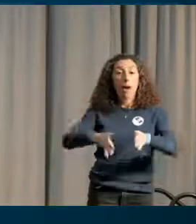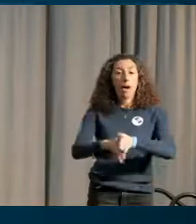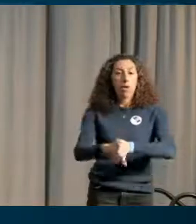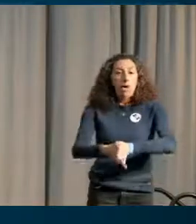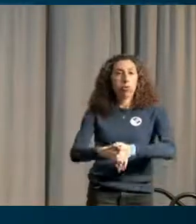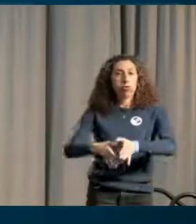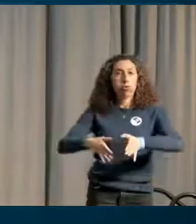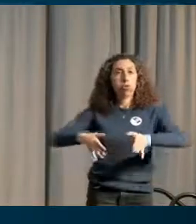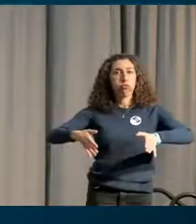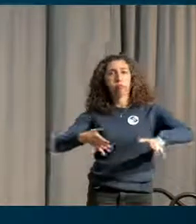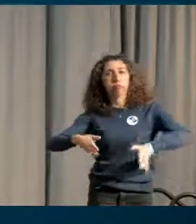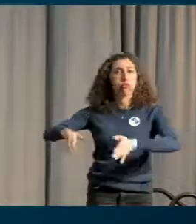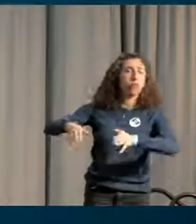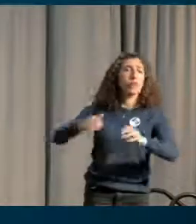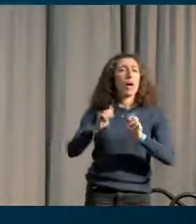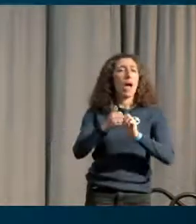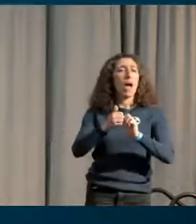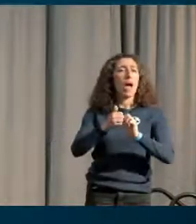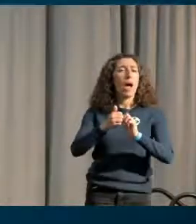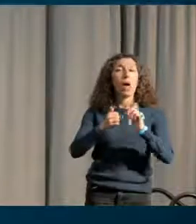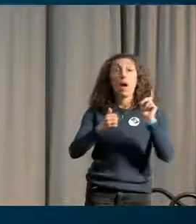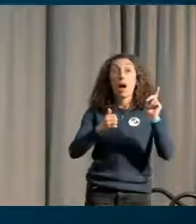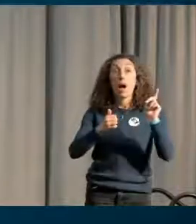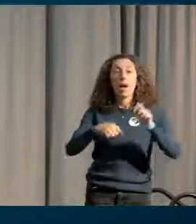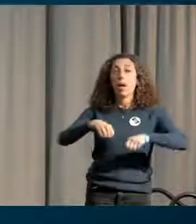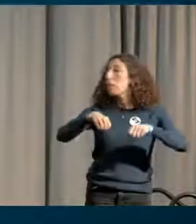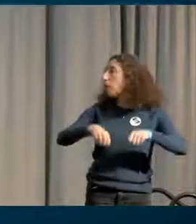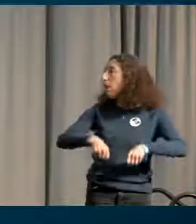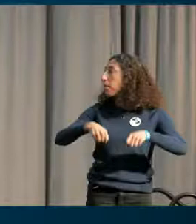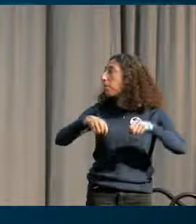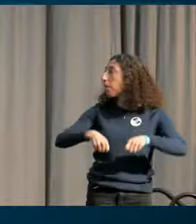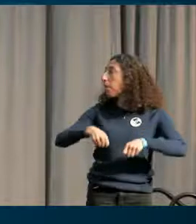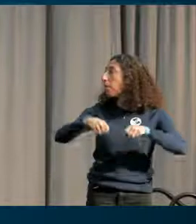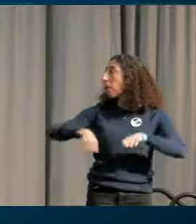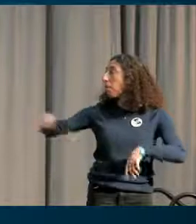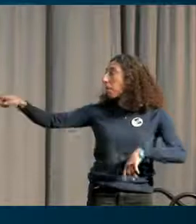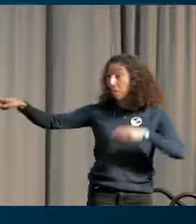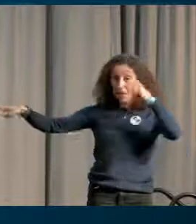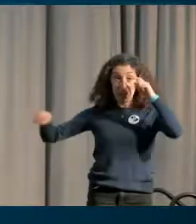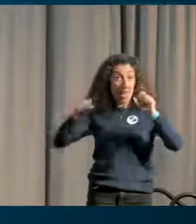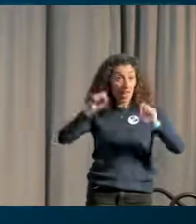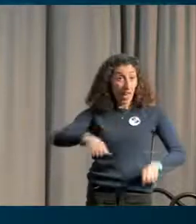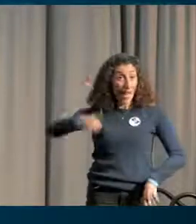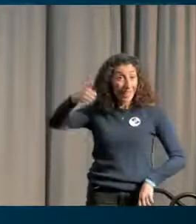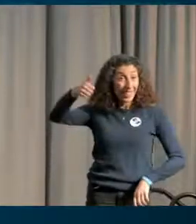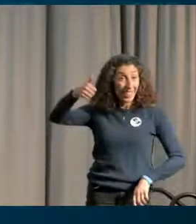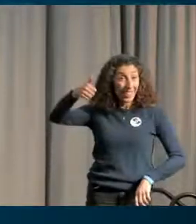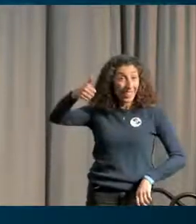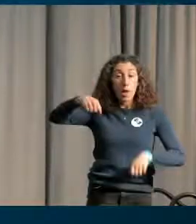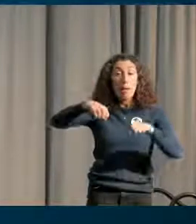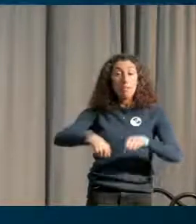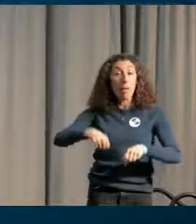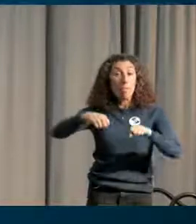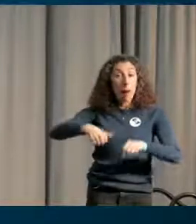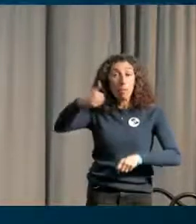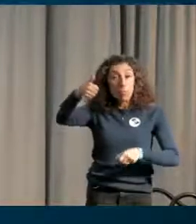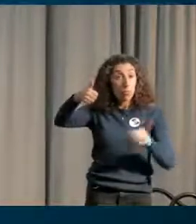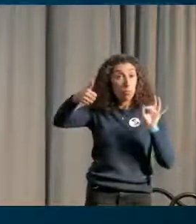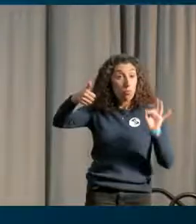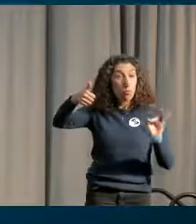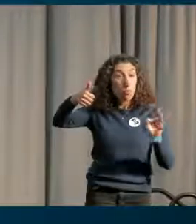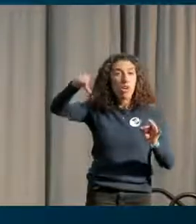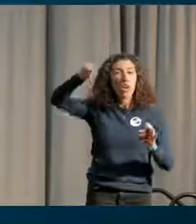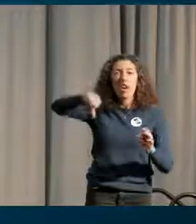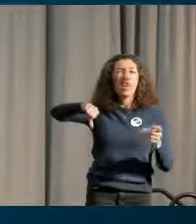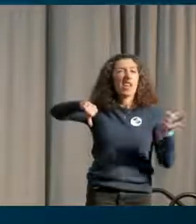pump. This fills tires really well. Maybe we'll fill this, okay? Do you think I can fill it with this? Give me a thumbs up if you say yes, thumbs down if you say no. Okay,